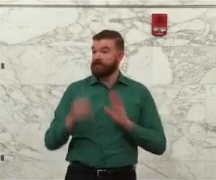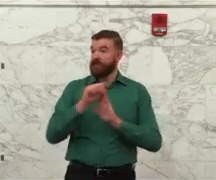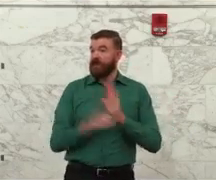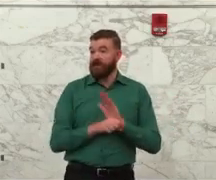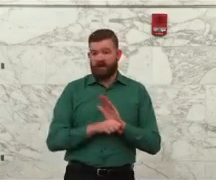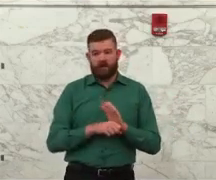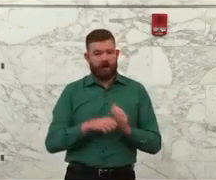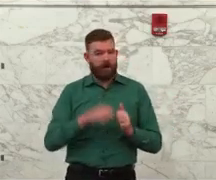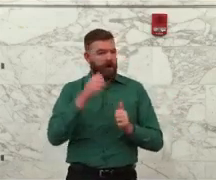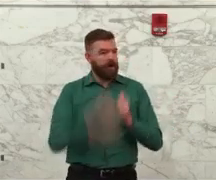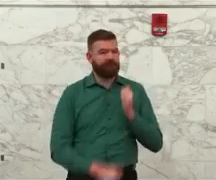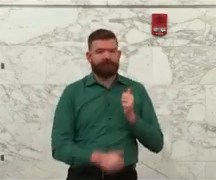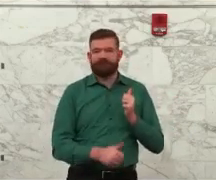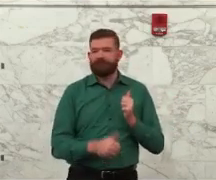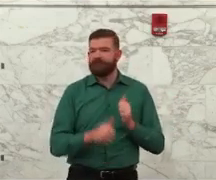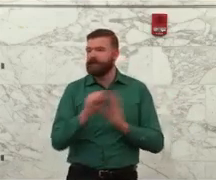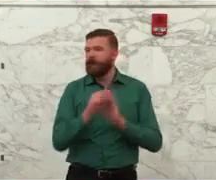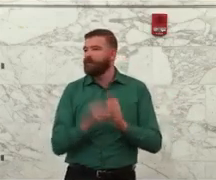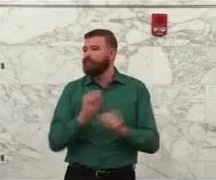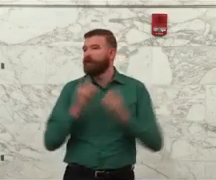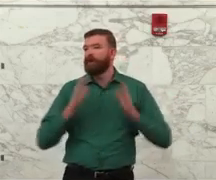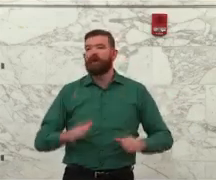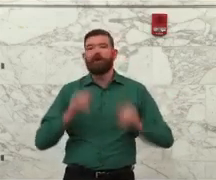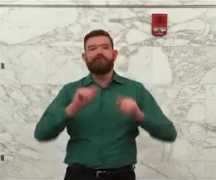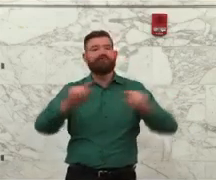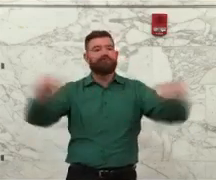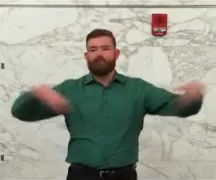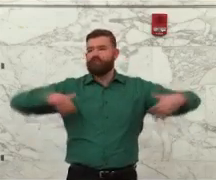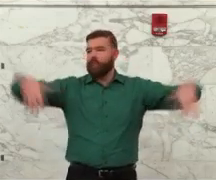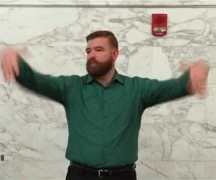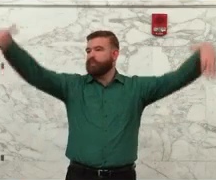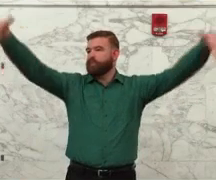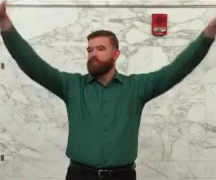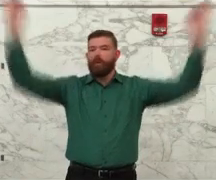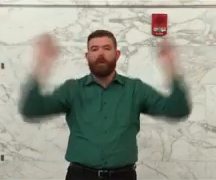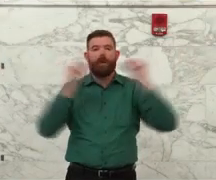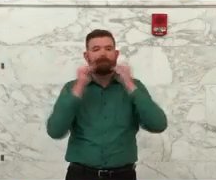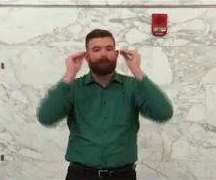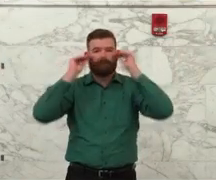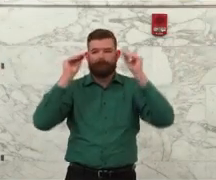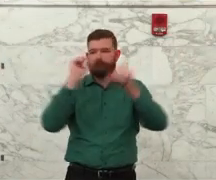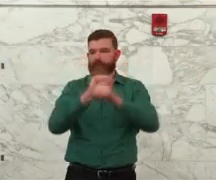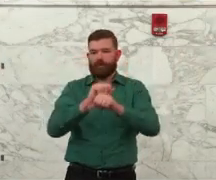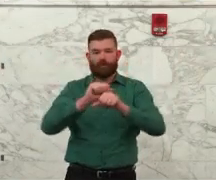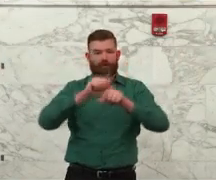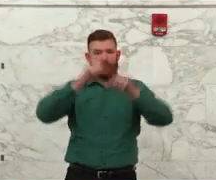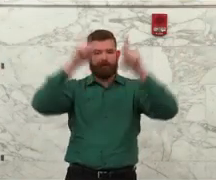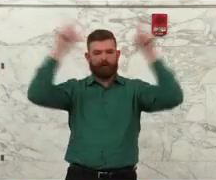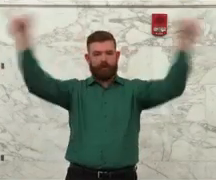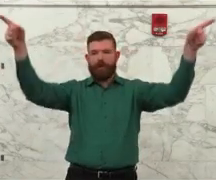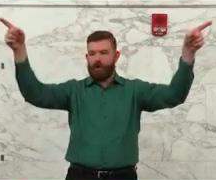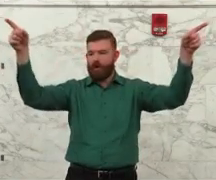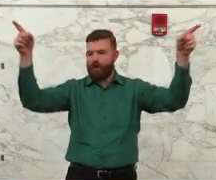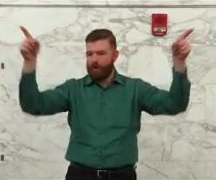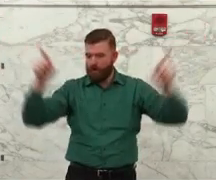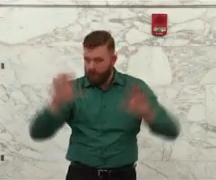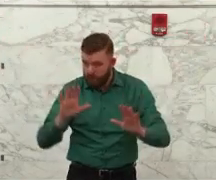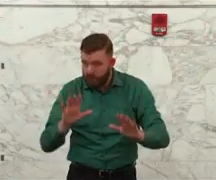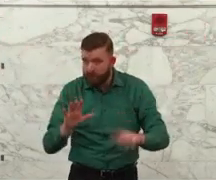set of challenges versus Pat, versus Jared, for example. But we want to be very clear about what is